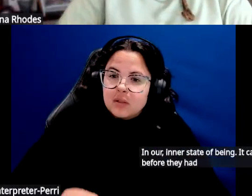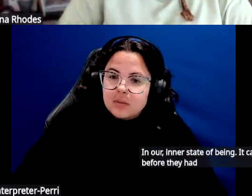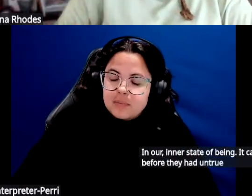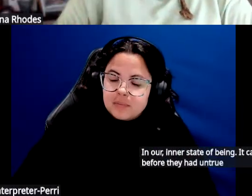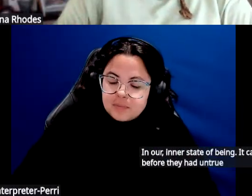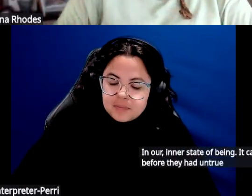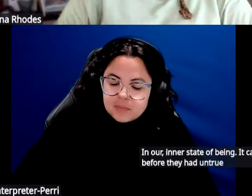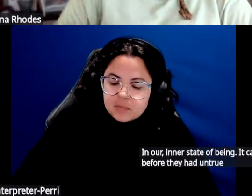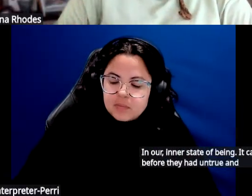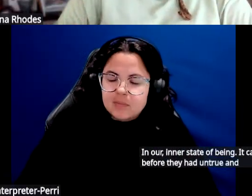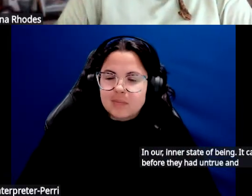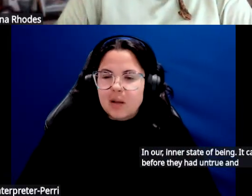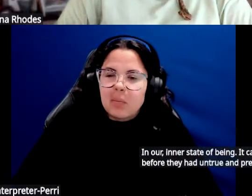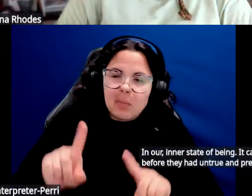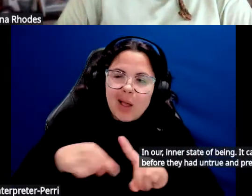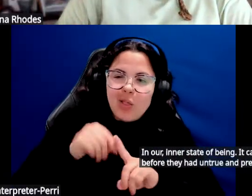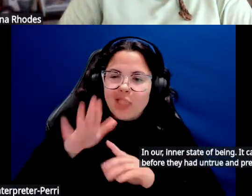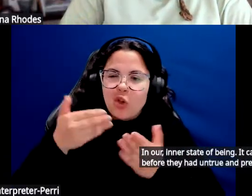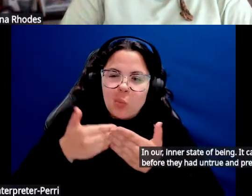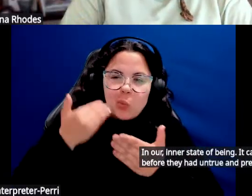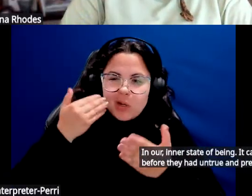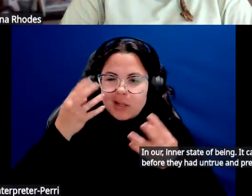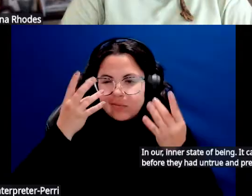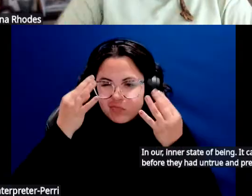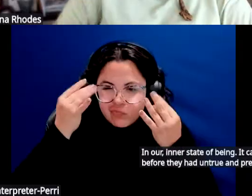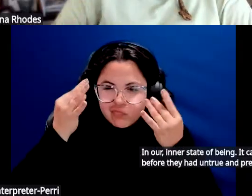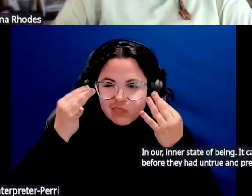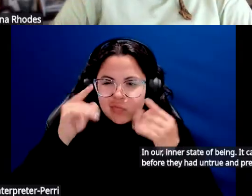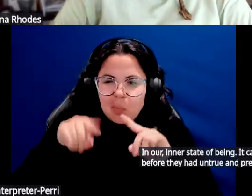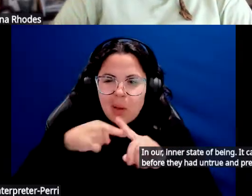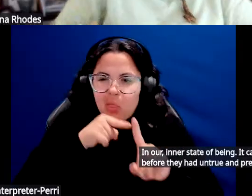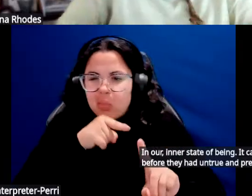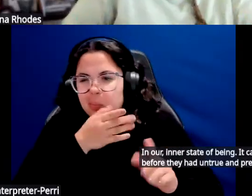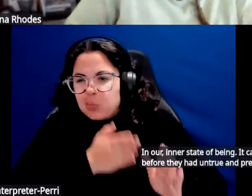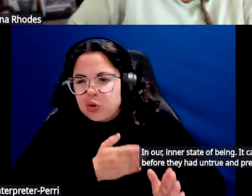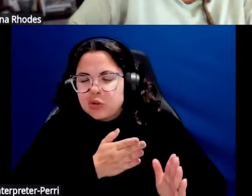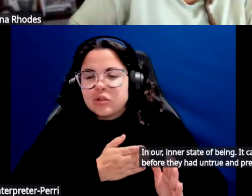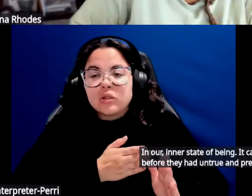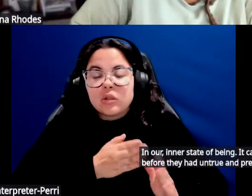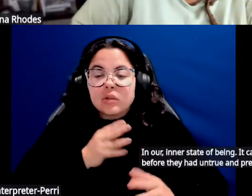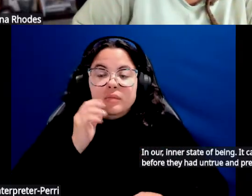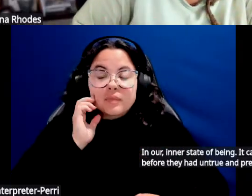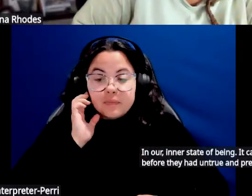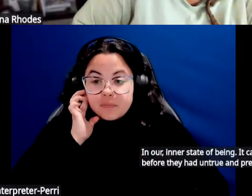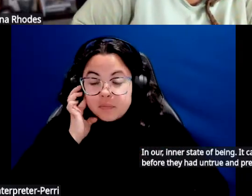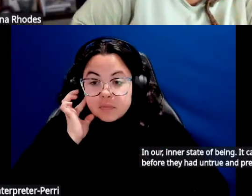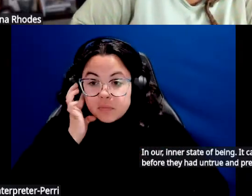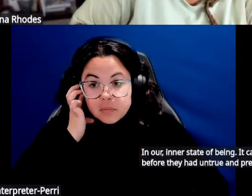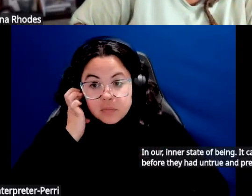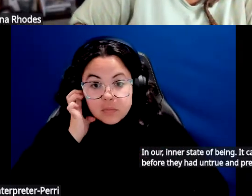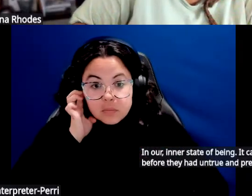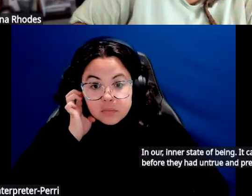and preconceived ideas of the other person. So Dr. K,